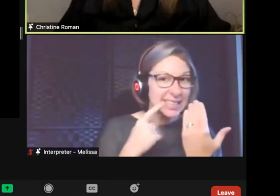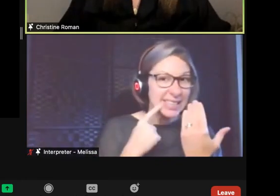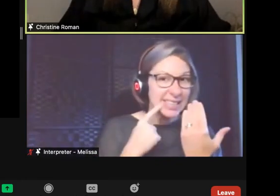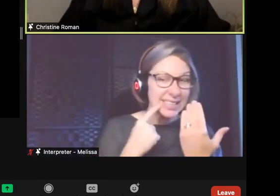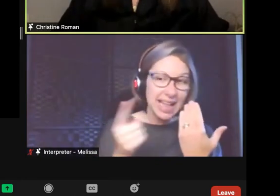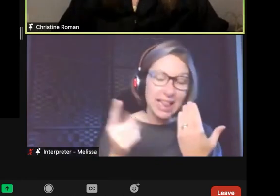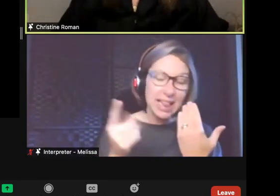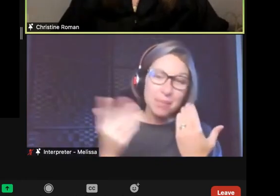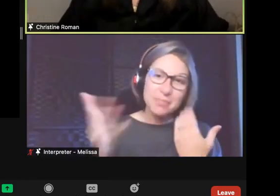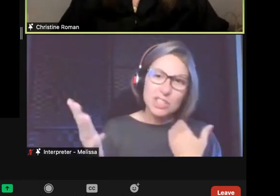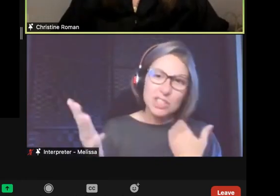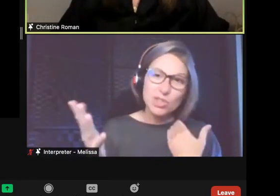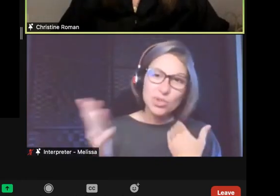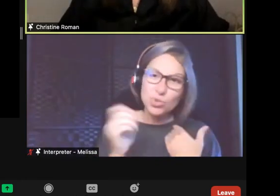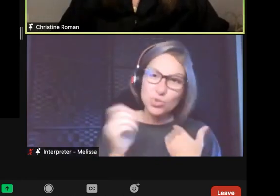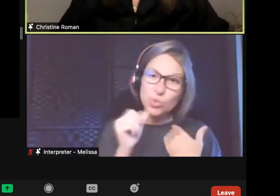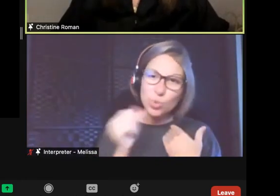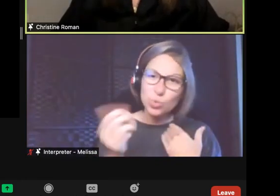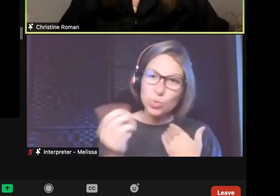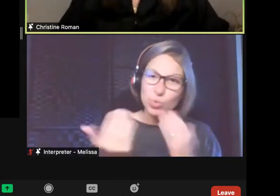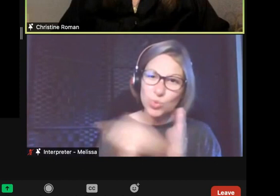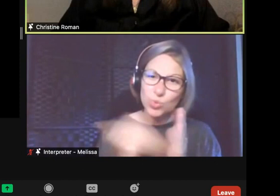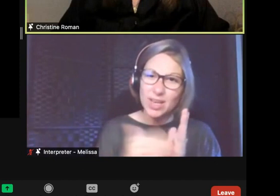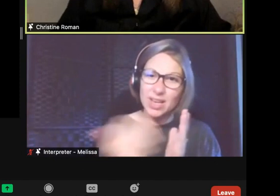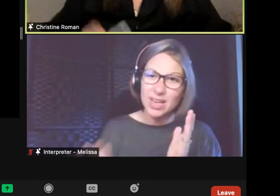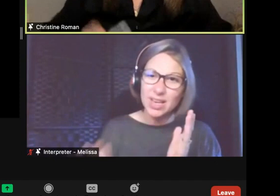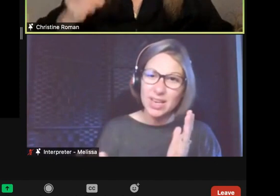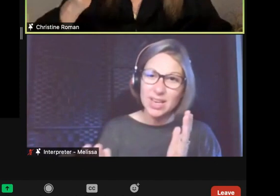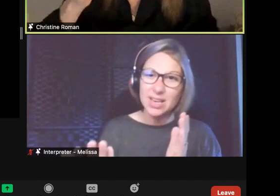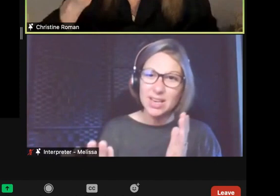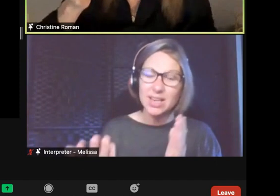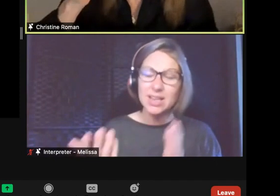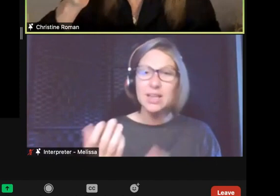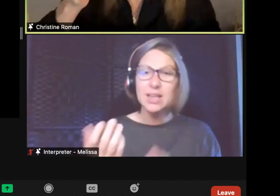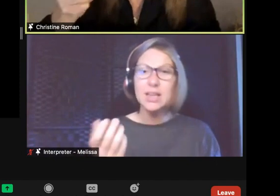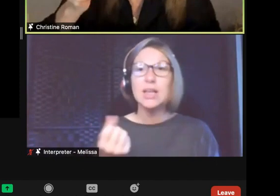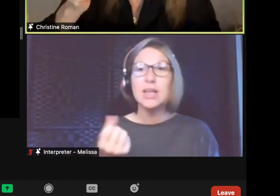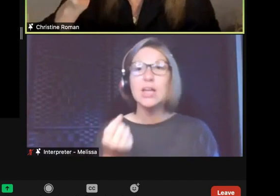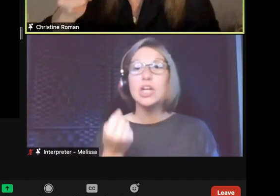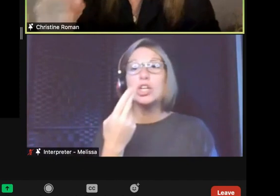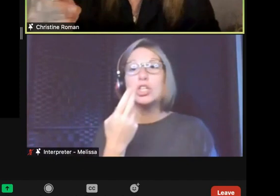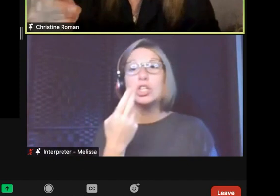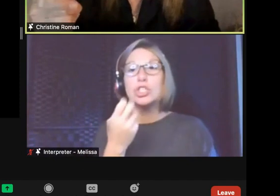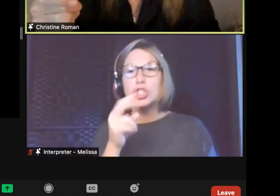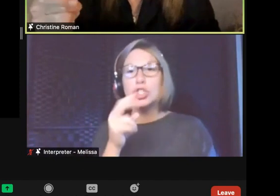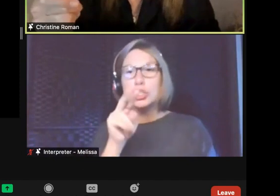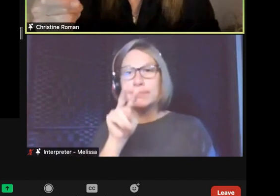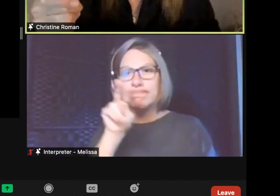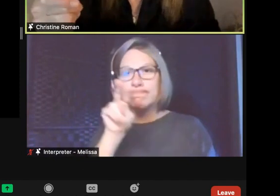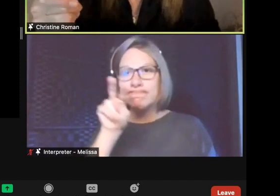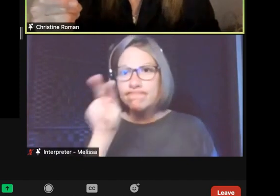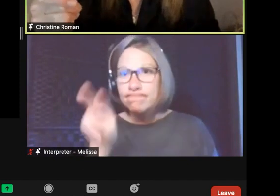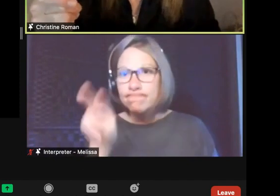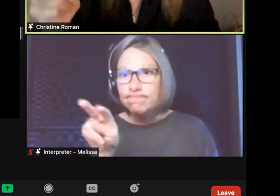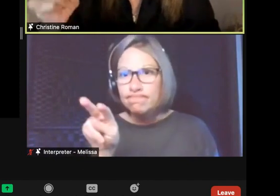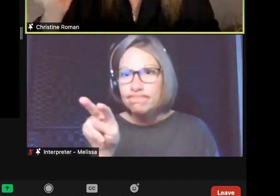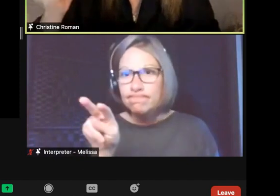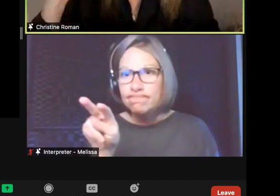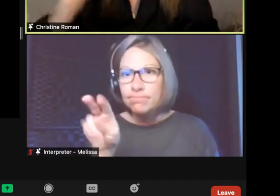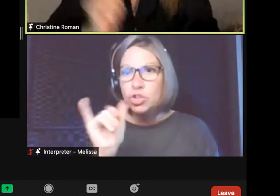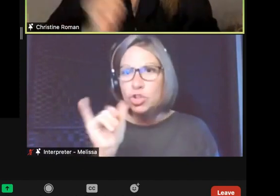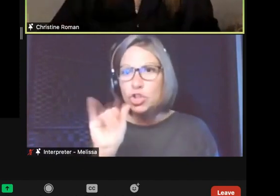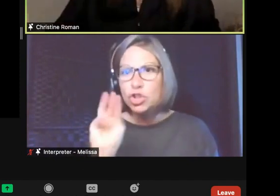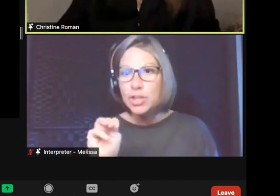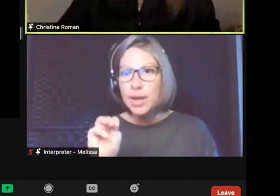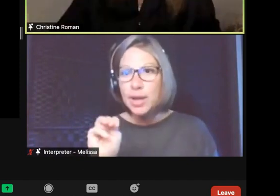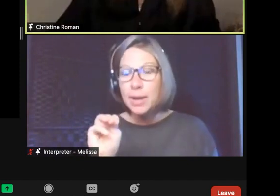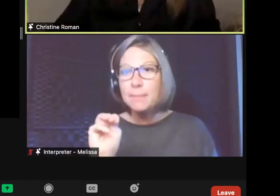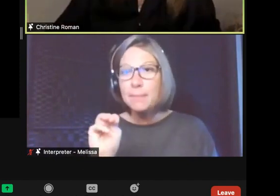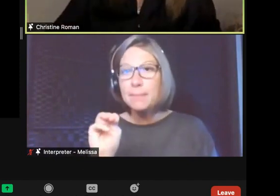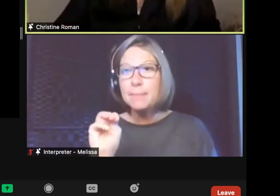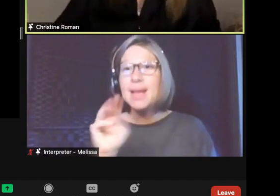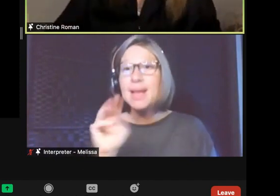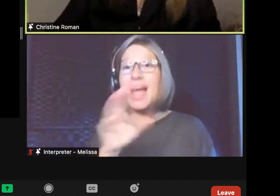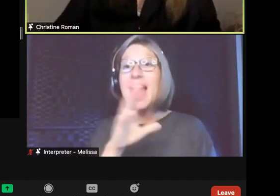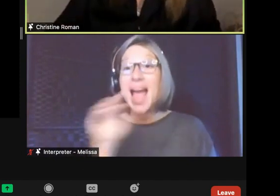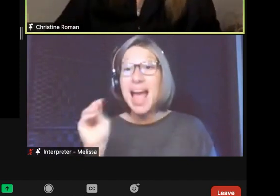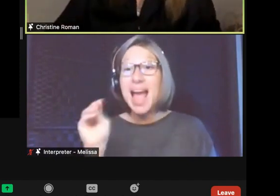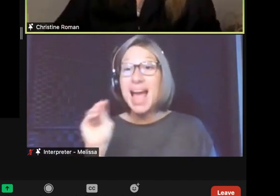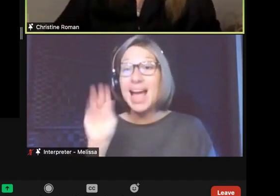not do that. And she looked at him, looked at his paraprofessional, and then got up and walked